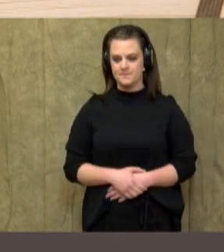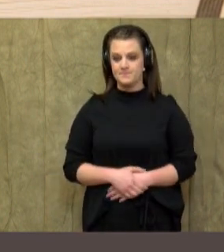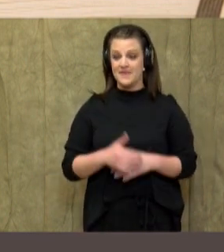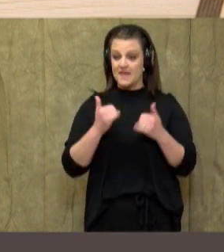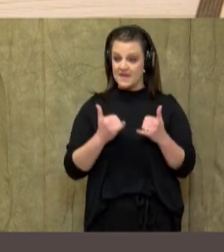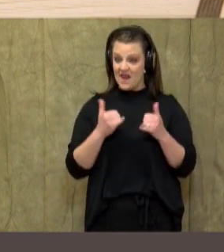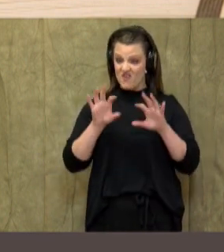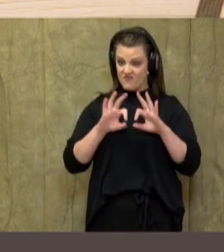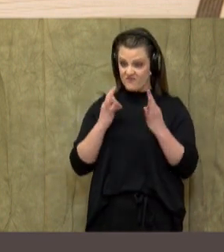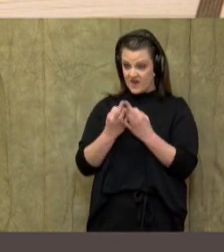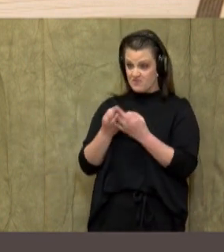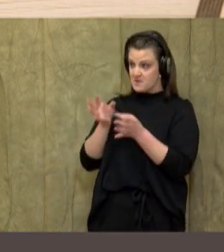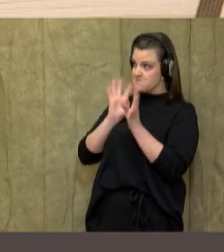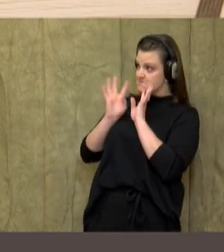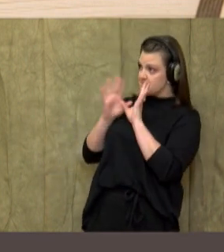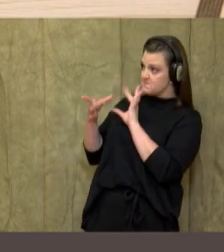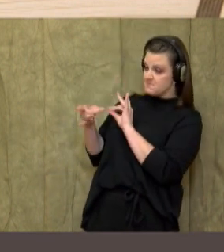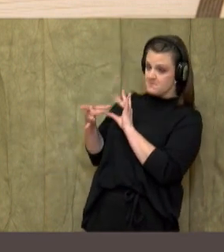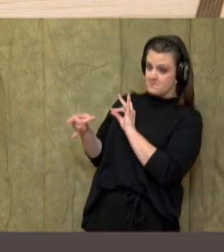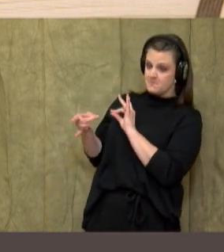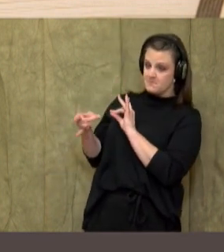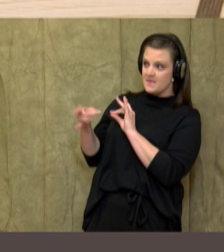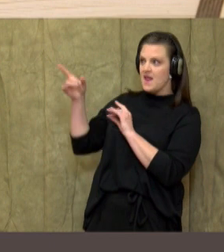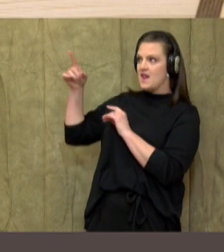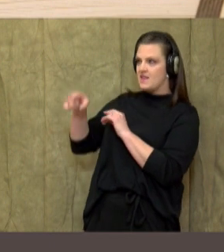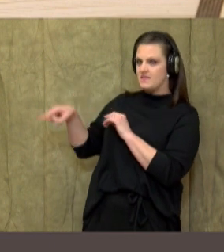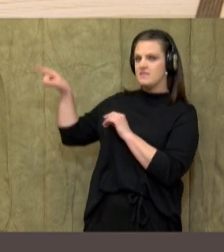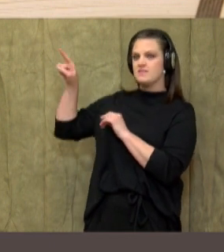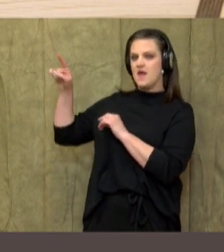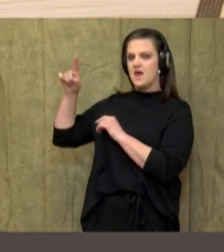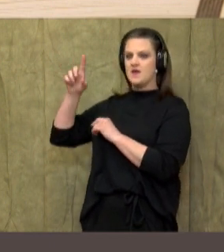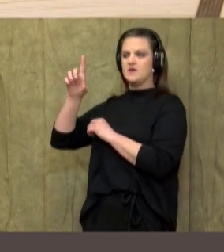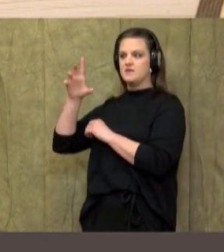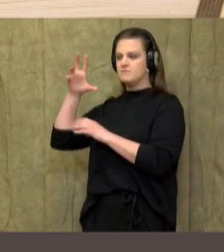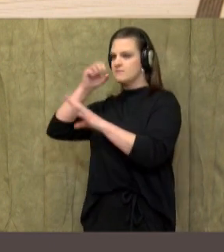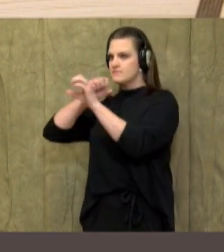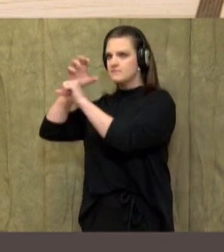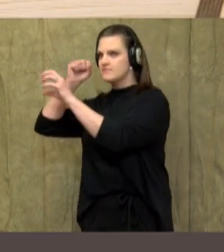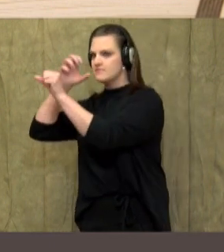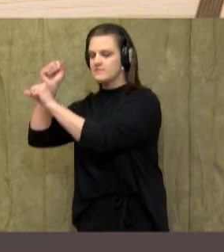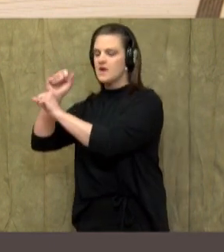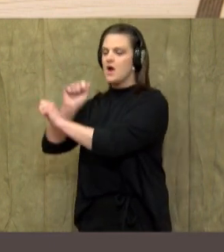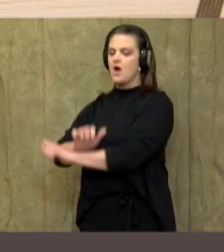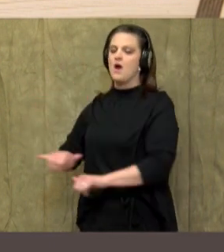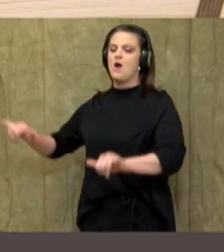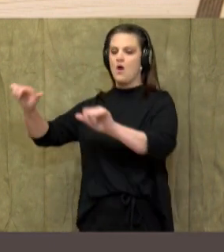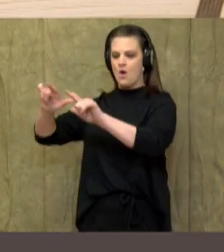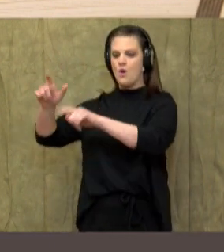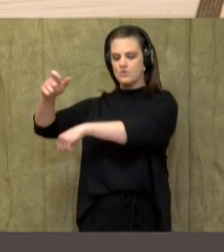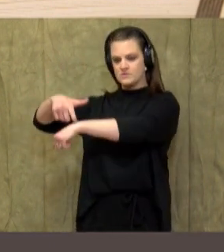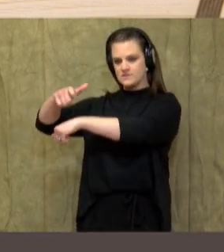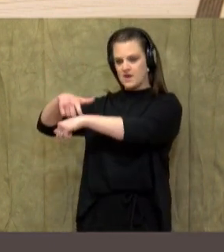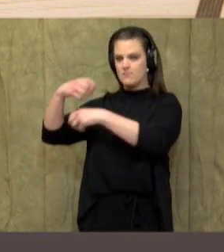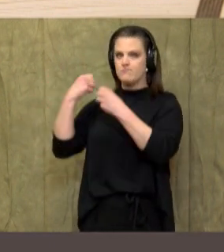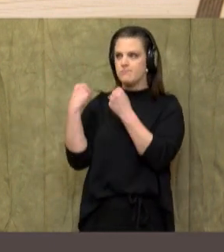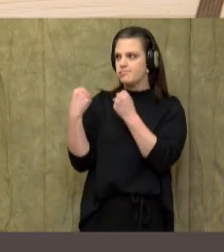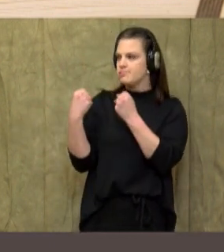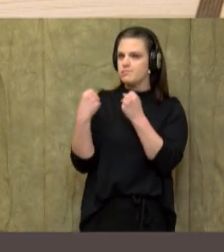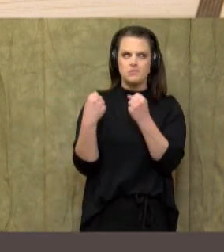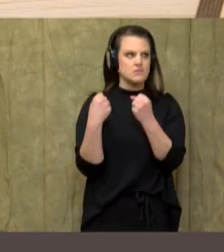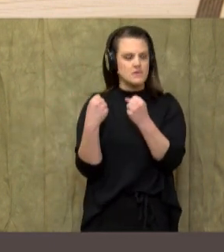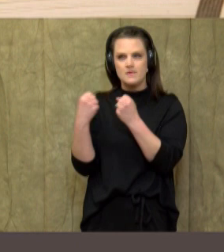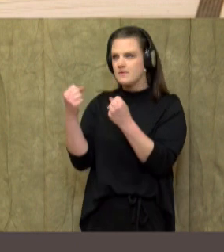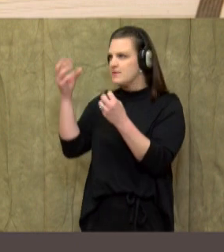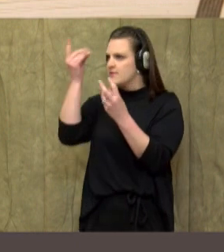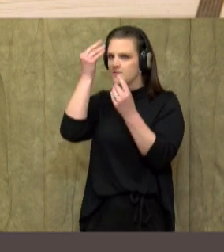family members, they will tell you that they draw conclusions and make inferences all the time as they drive, when they